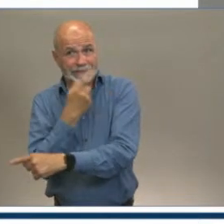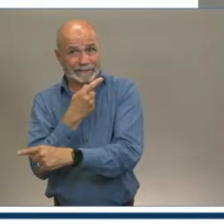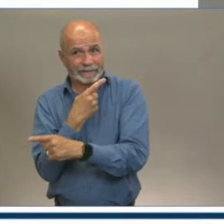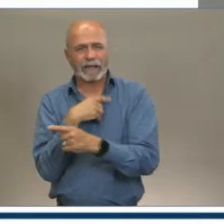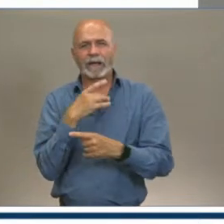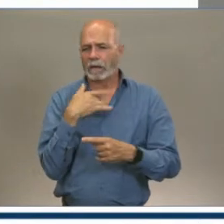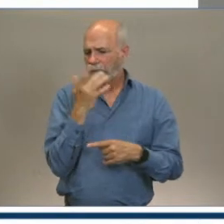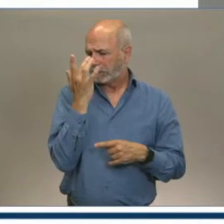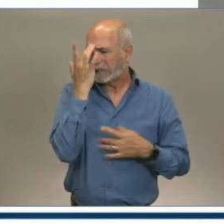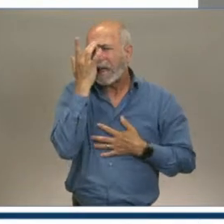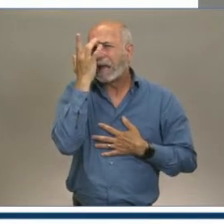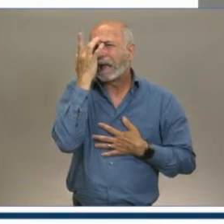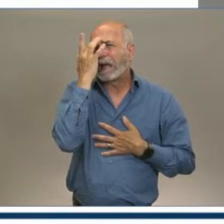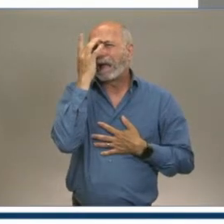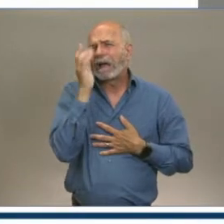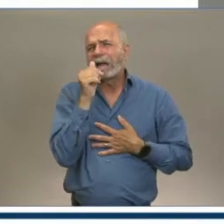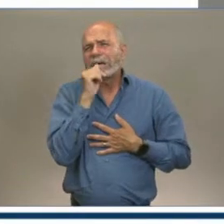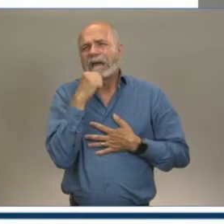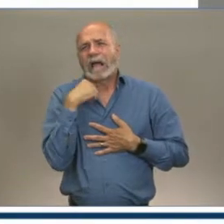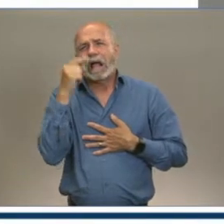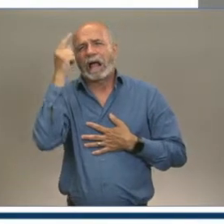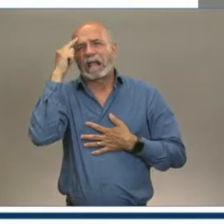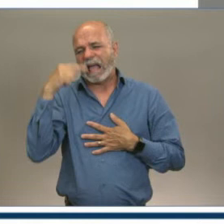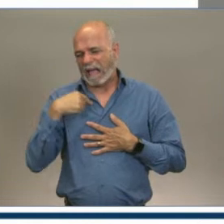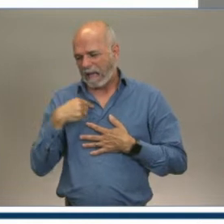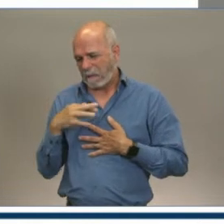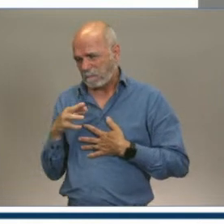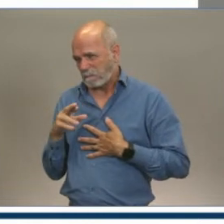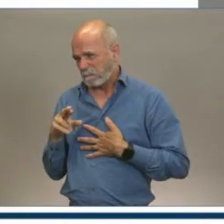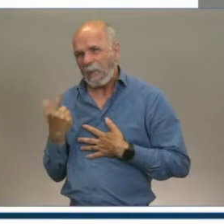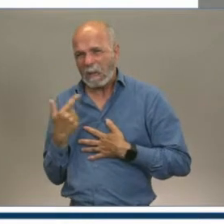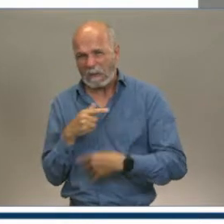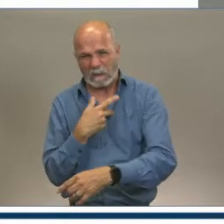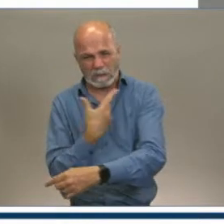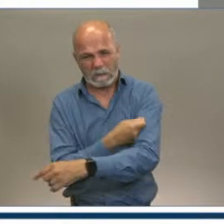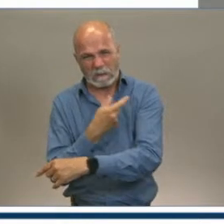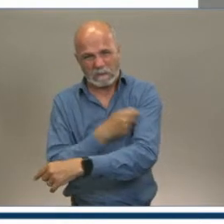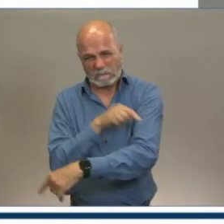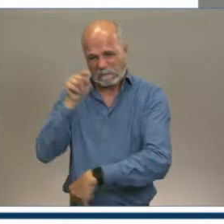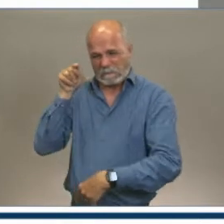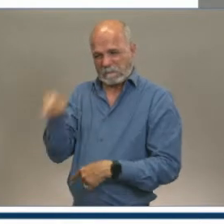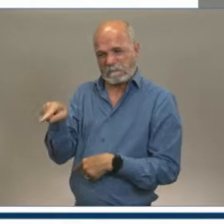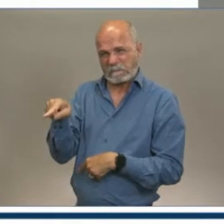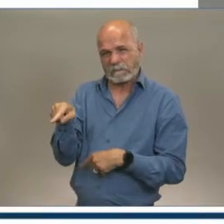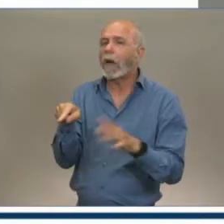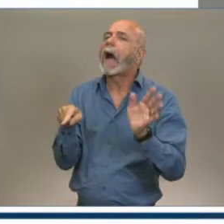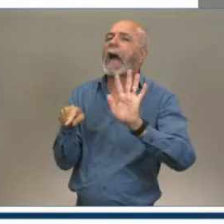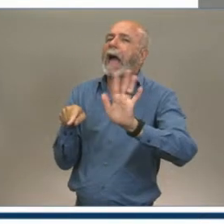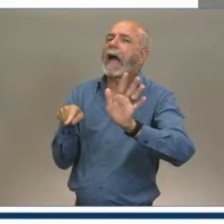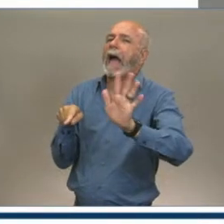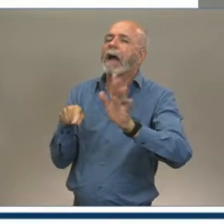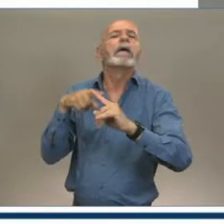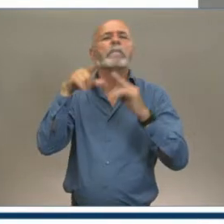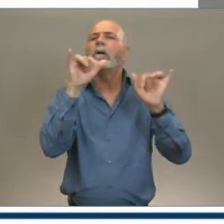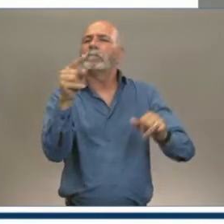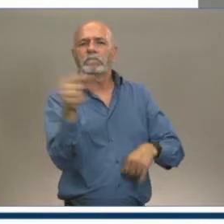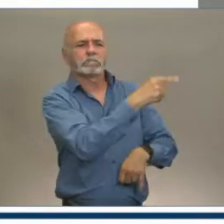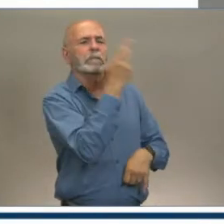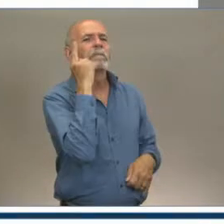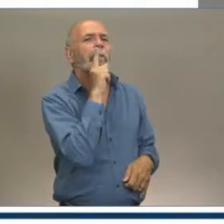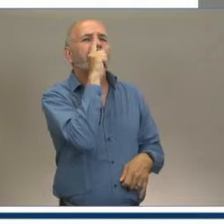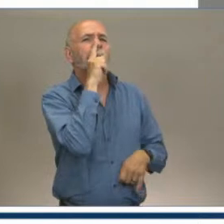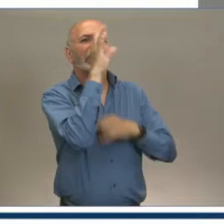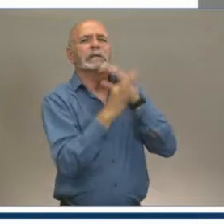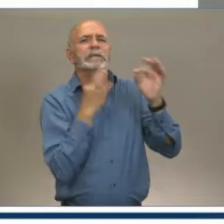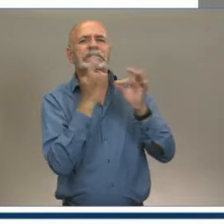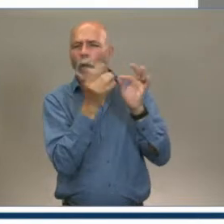COVID-19 symptoms, don't just assume that it may be a side effect from the vaccine. Please go and get tested like anybody else who has any kind of